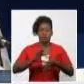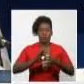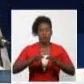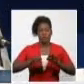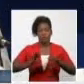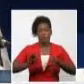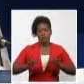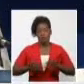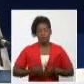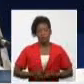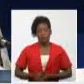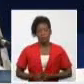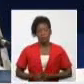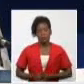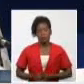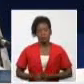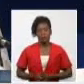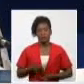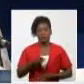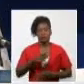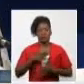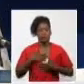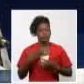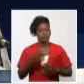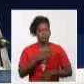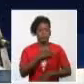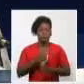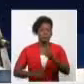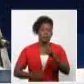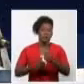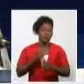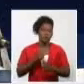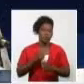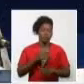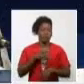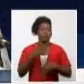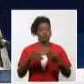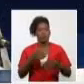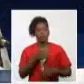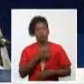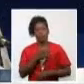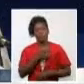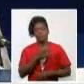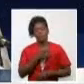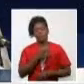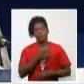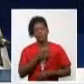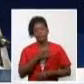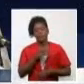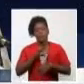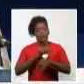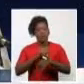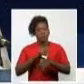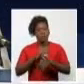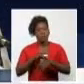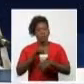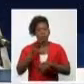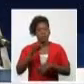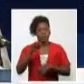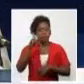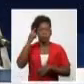possible to bring him back to life. We very much regret the death of